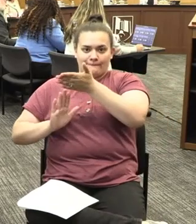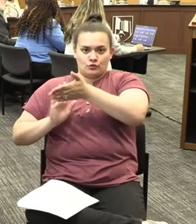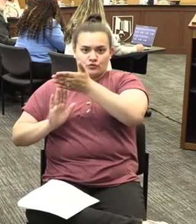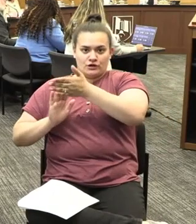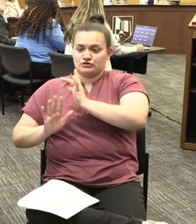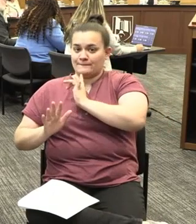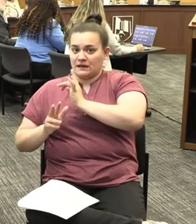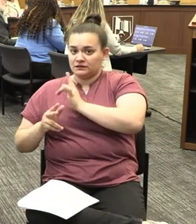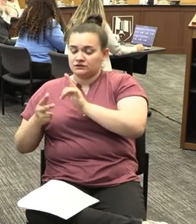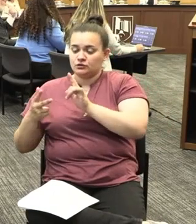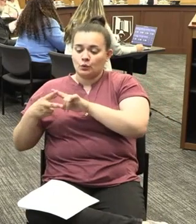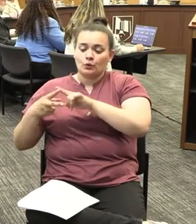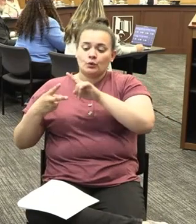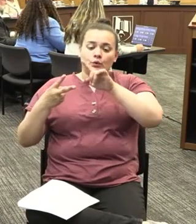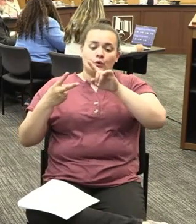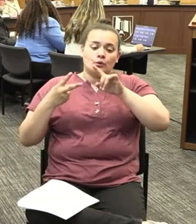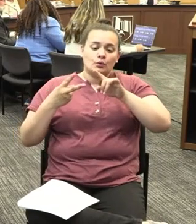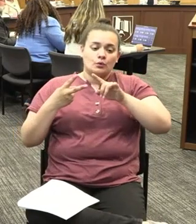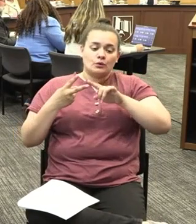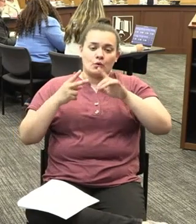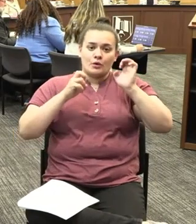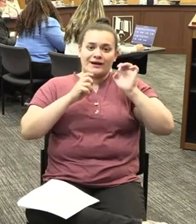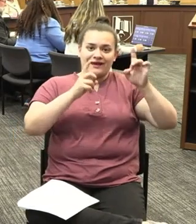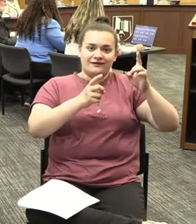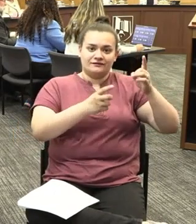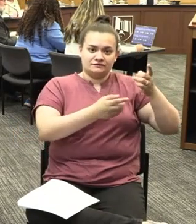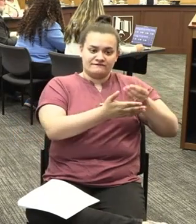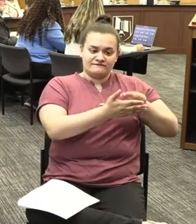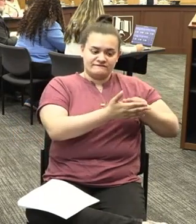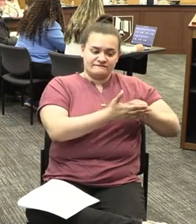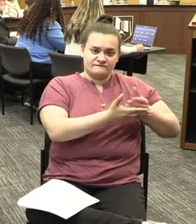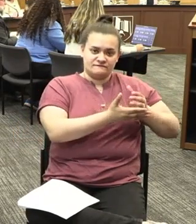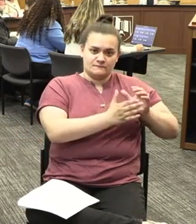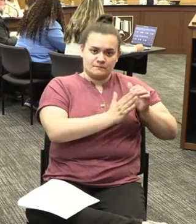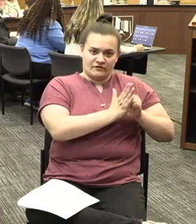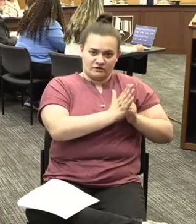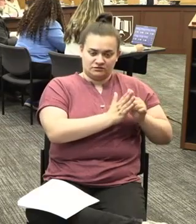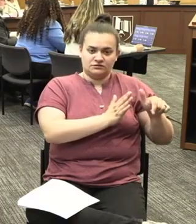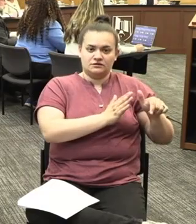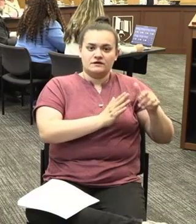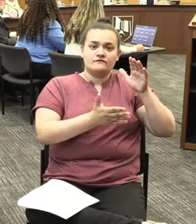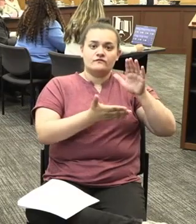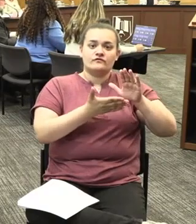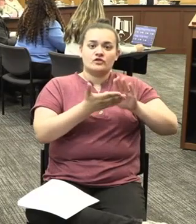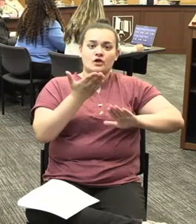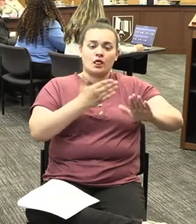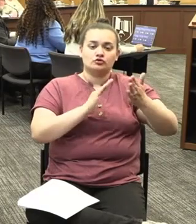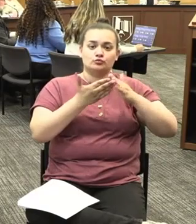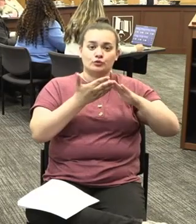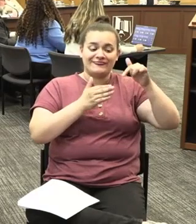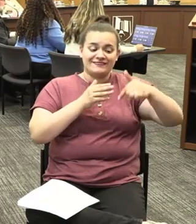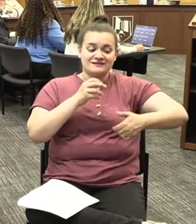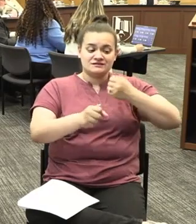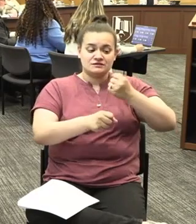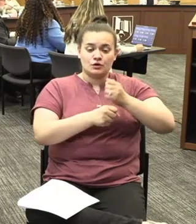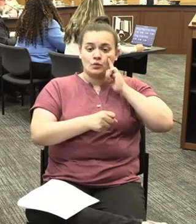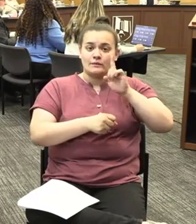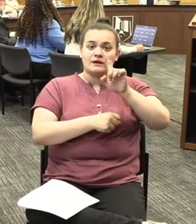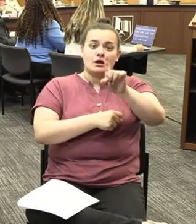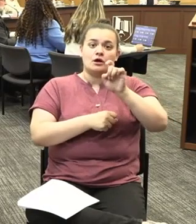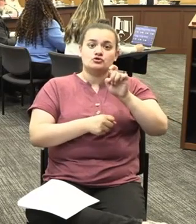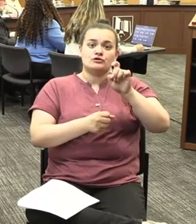and maintenance account and our ed fund. So, for the college community this year, it'll be